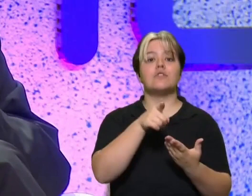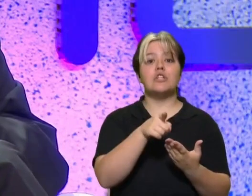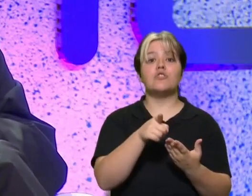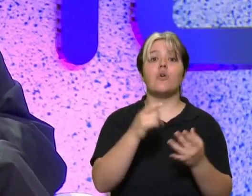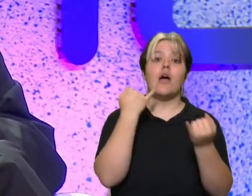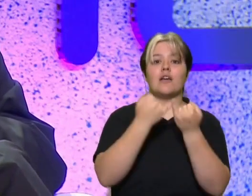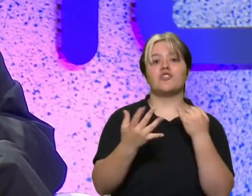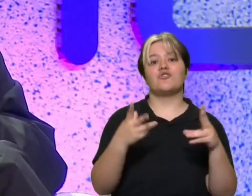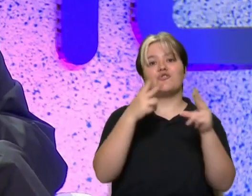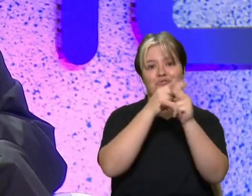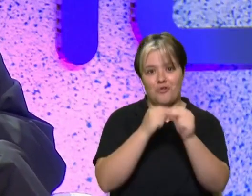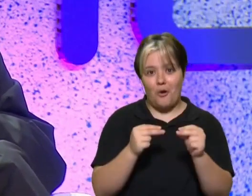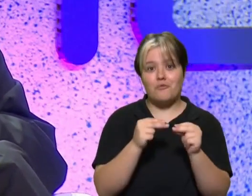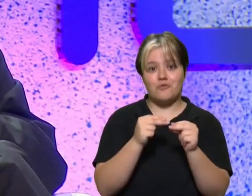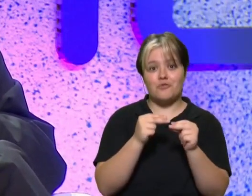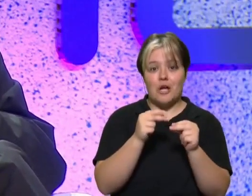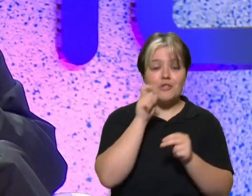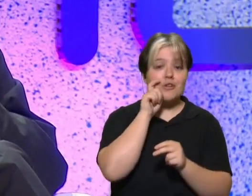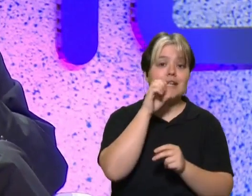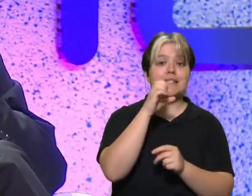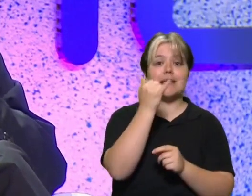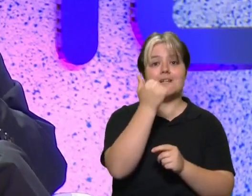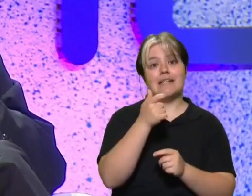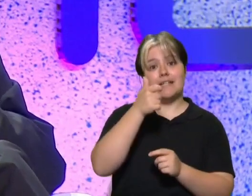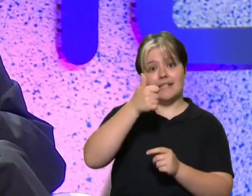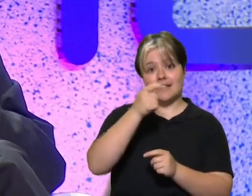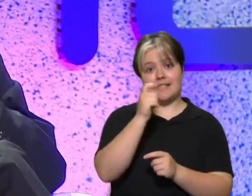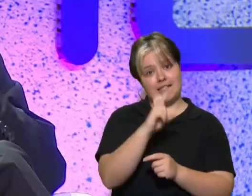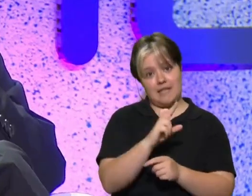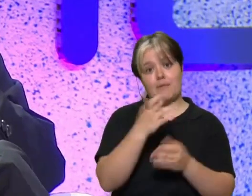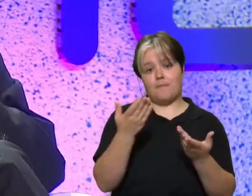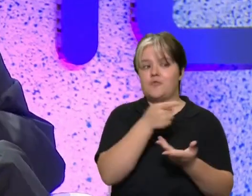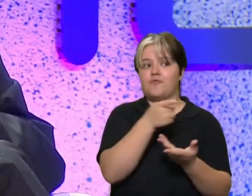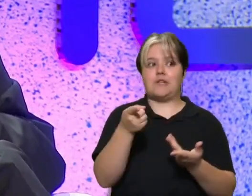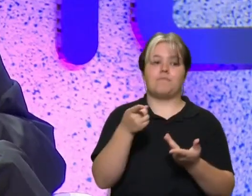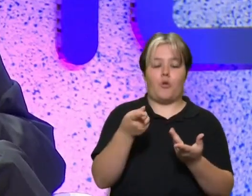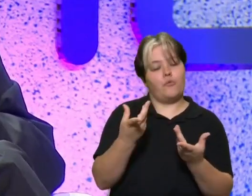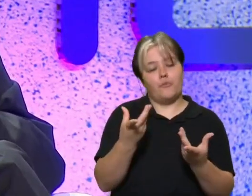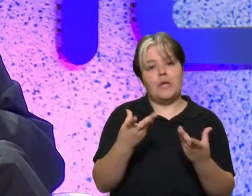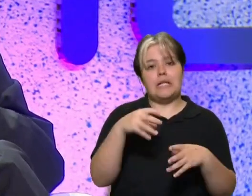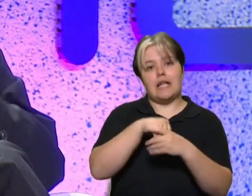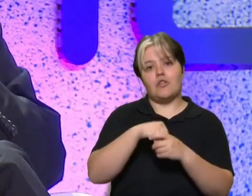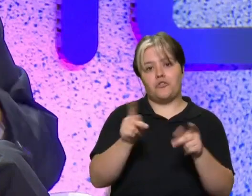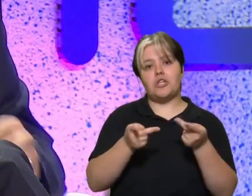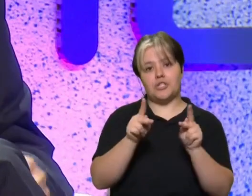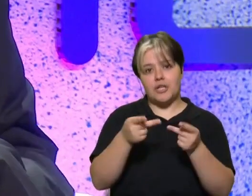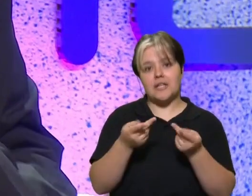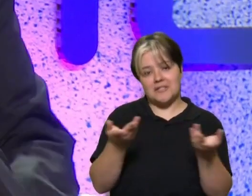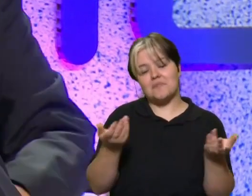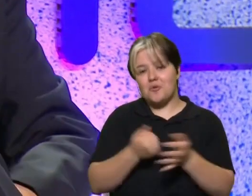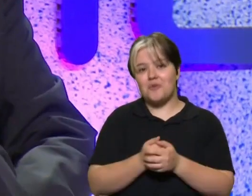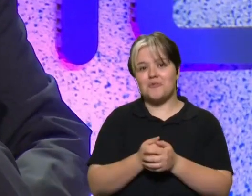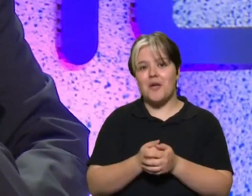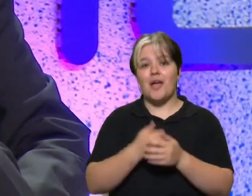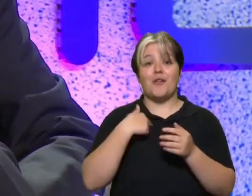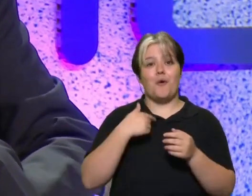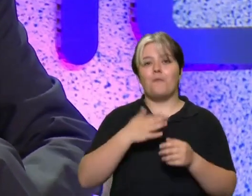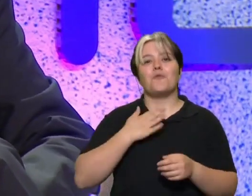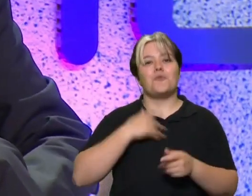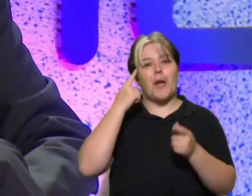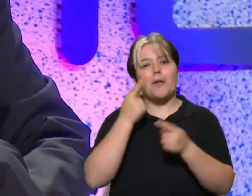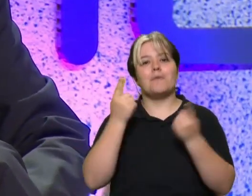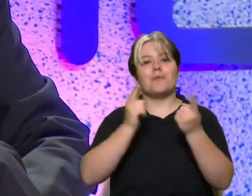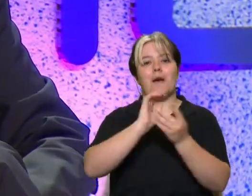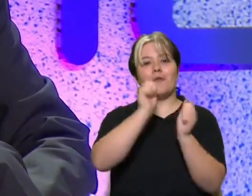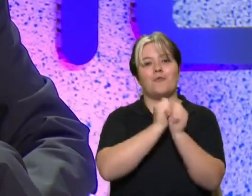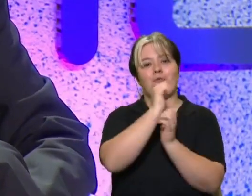raises new risks of cybersecurity, cyber fraud. This is part of the strategy without revealing